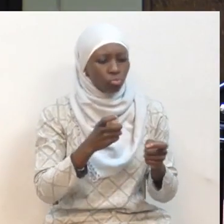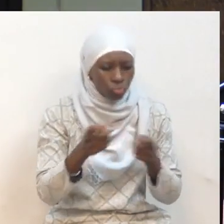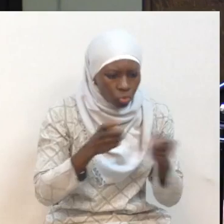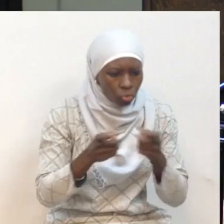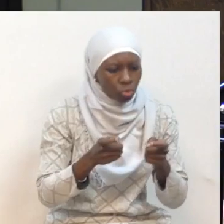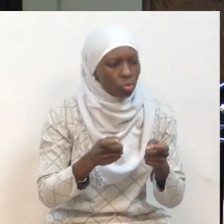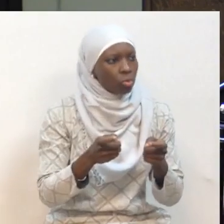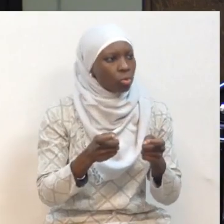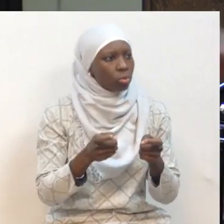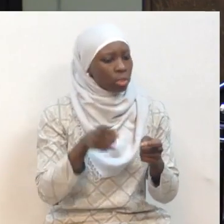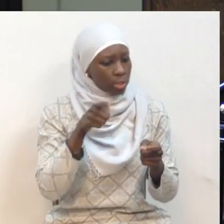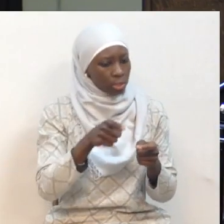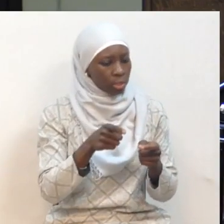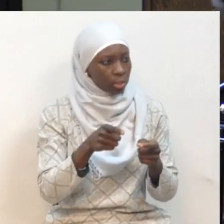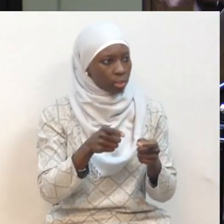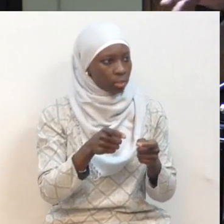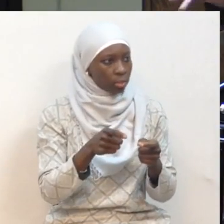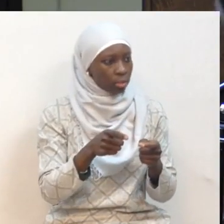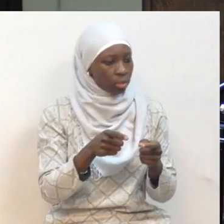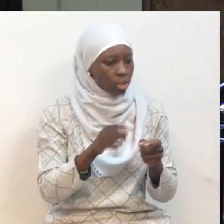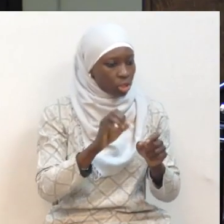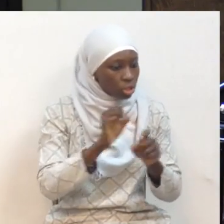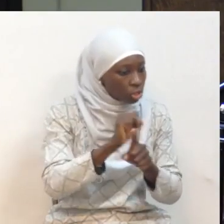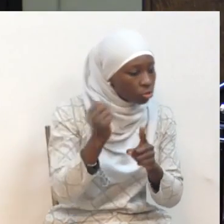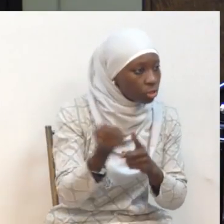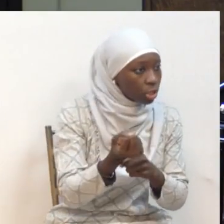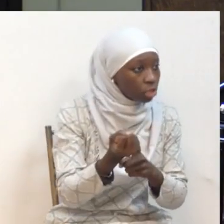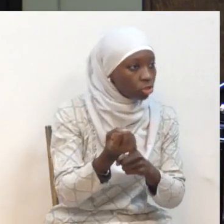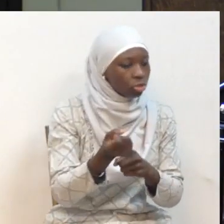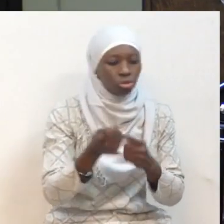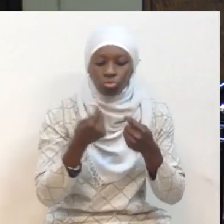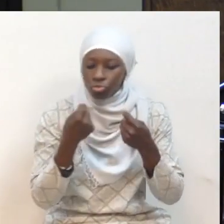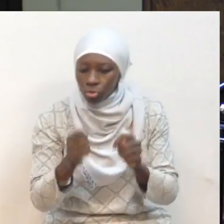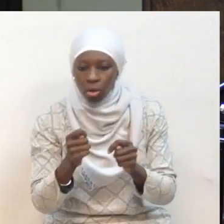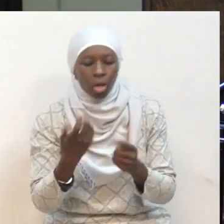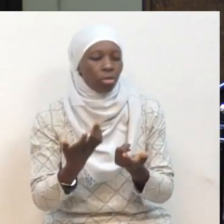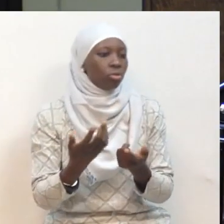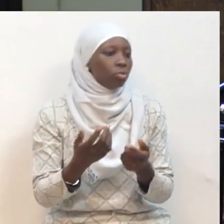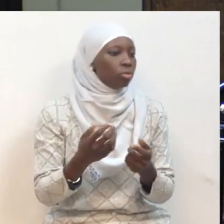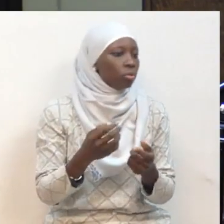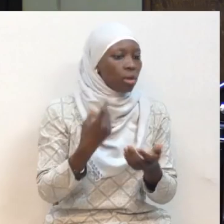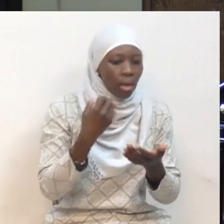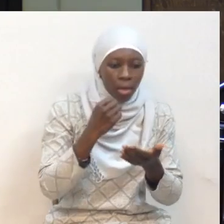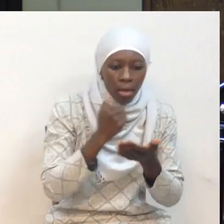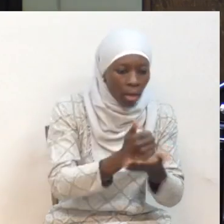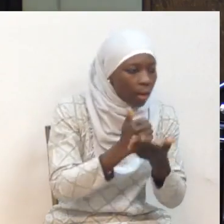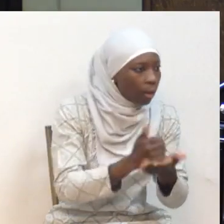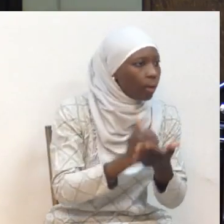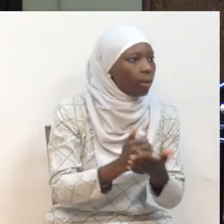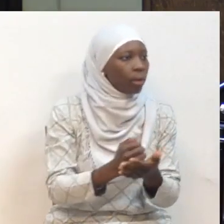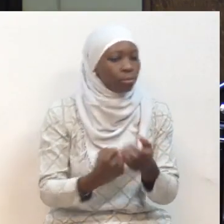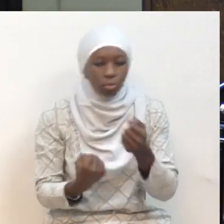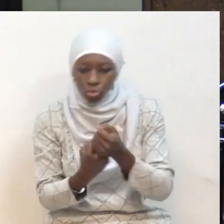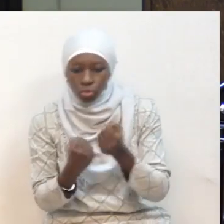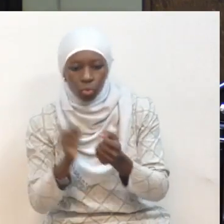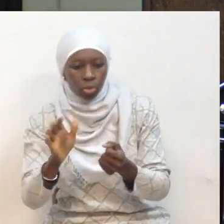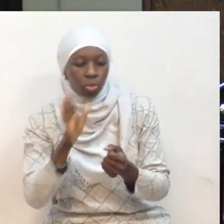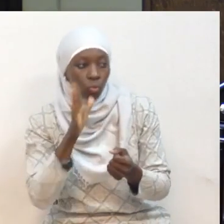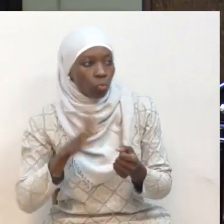cases, putting somebody in a hotel for a week or a few days and so on and so forth, we found it much